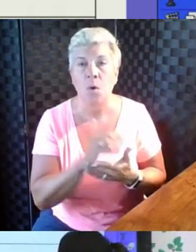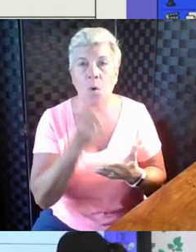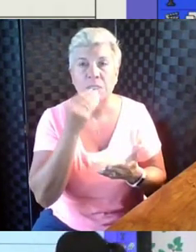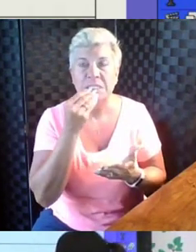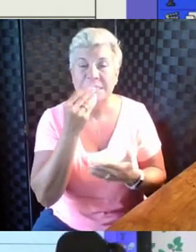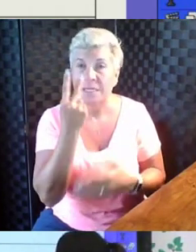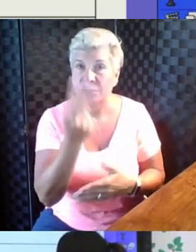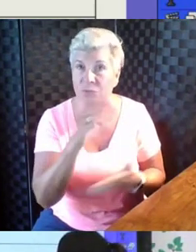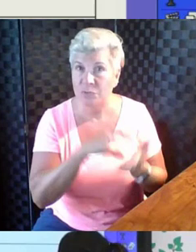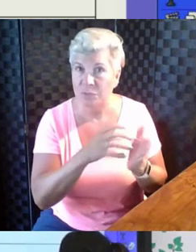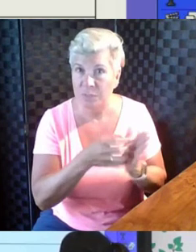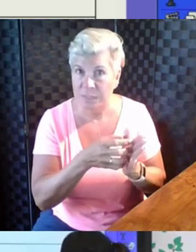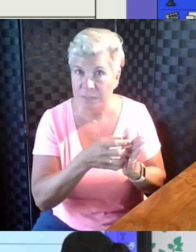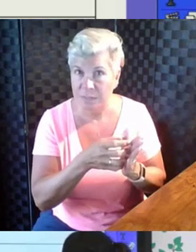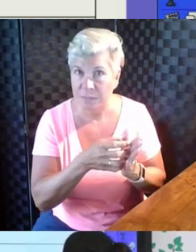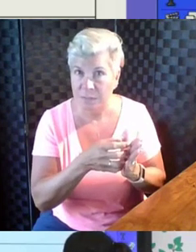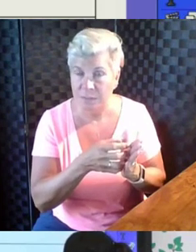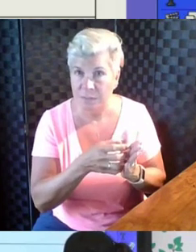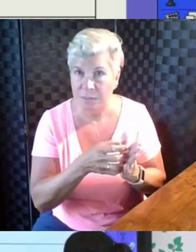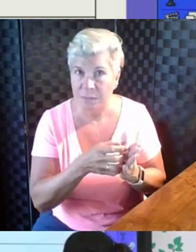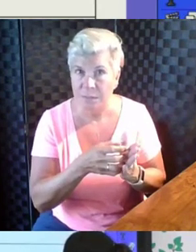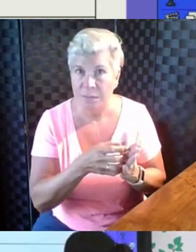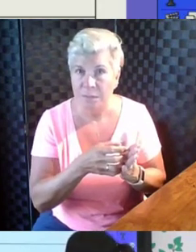2 cookies.